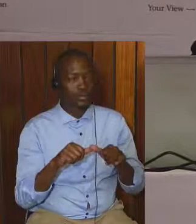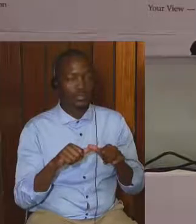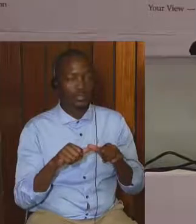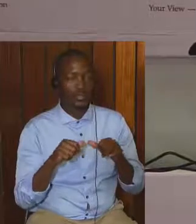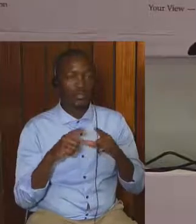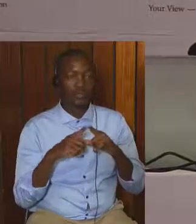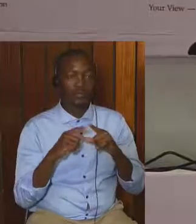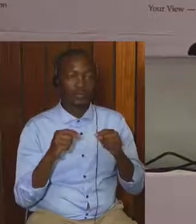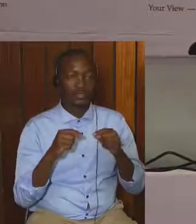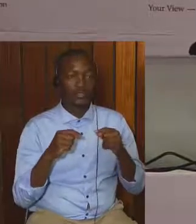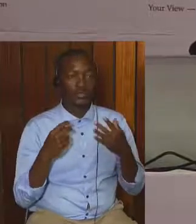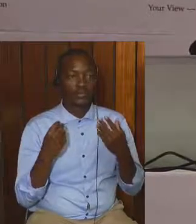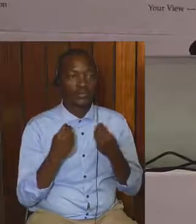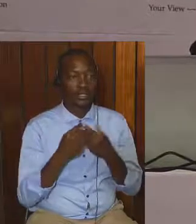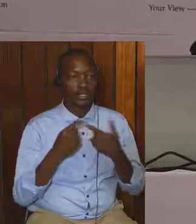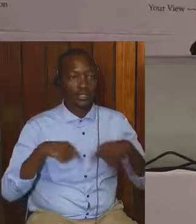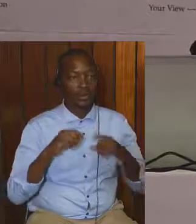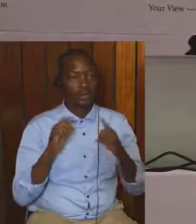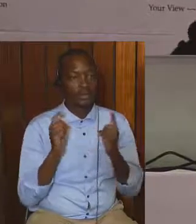finish off our meeting.